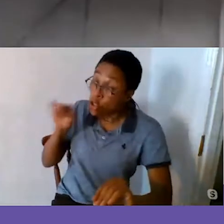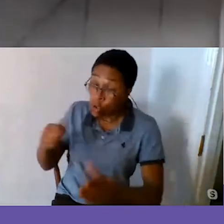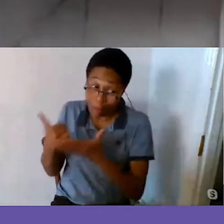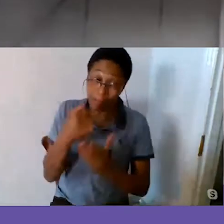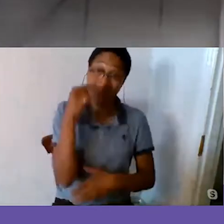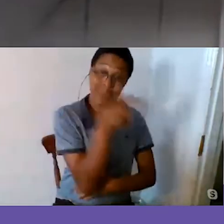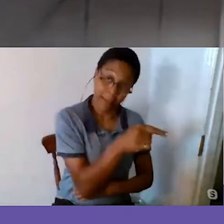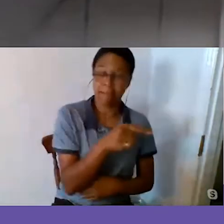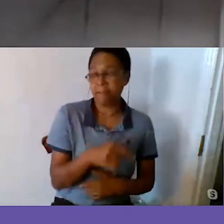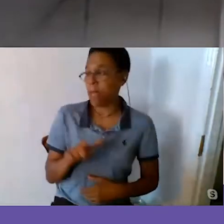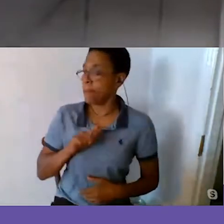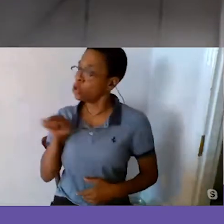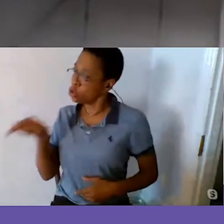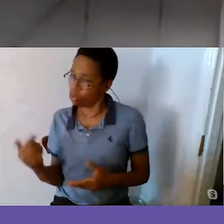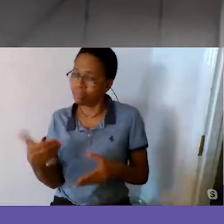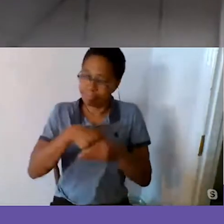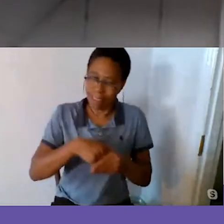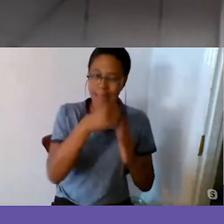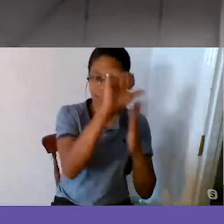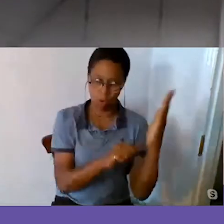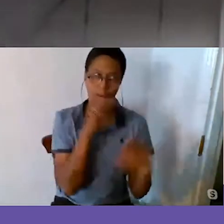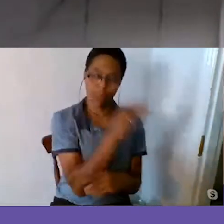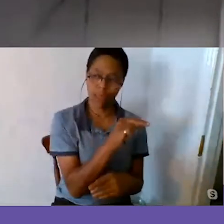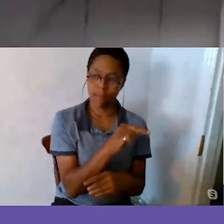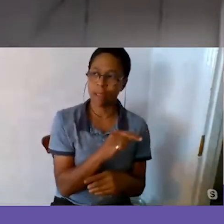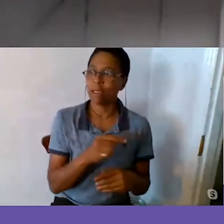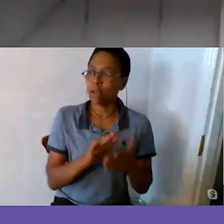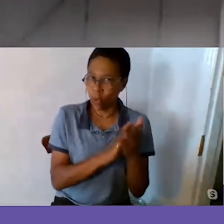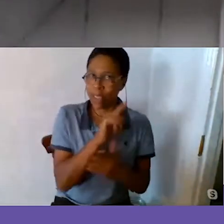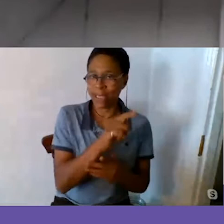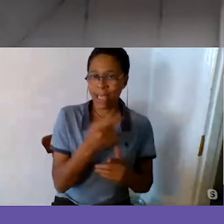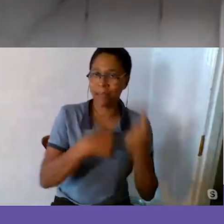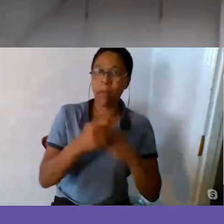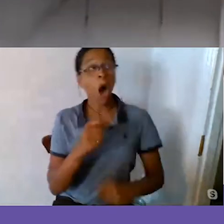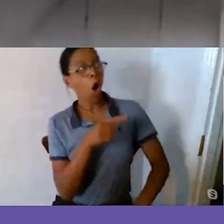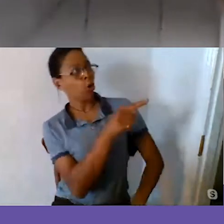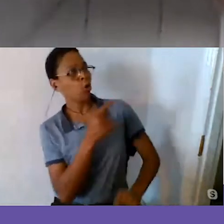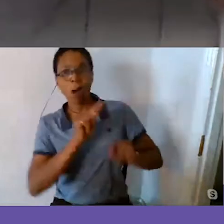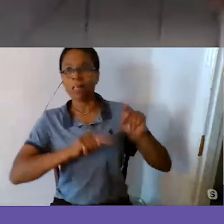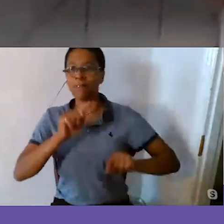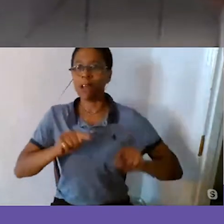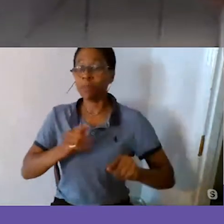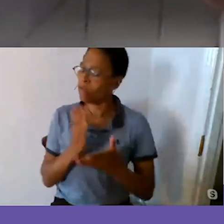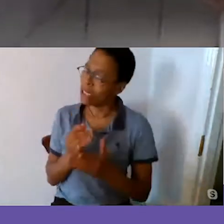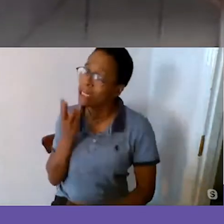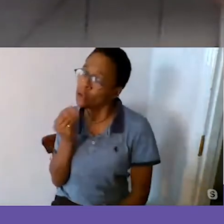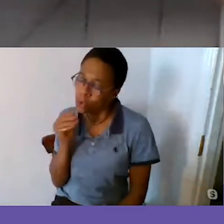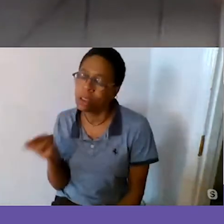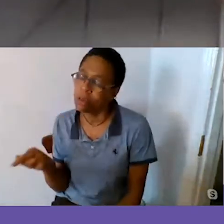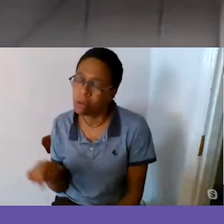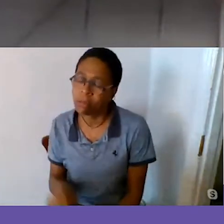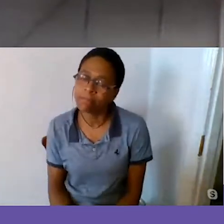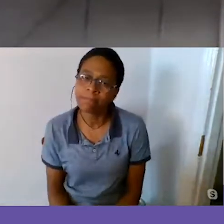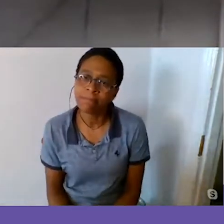these a service by being on their programs. Like you're giving them more than they're giving you, to be honest. So a lot of my